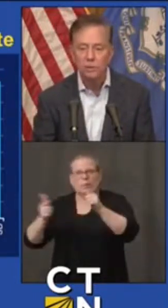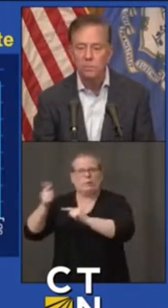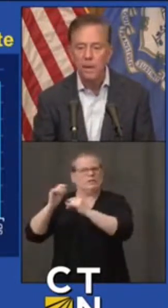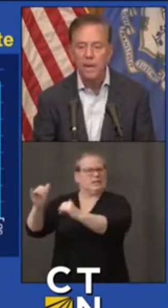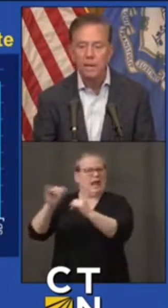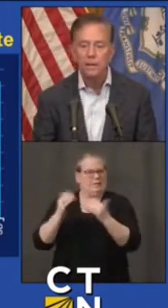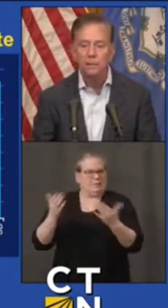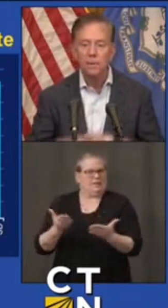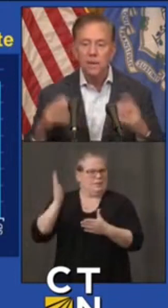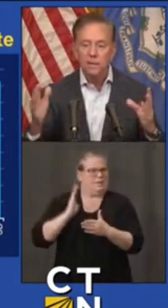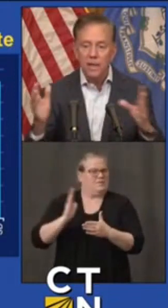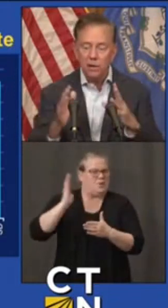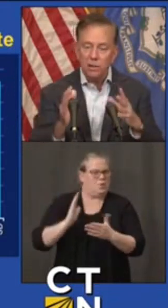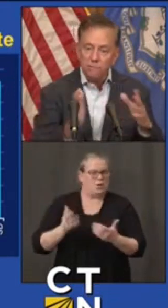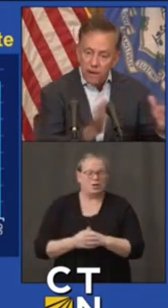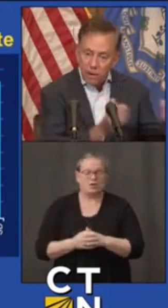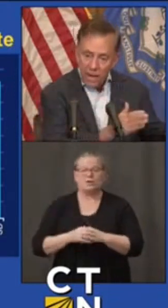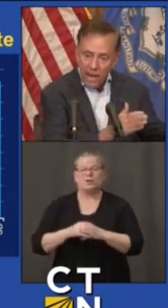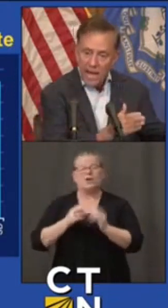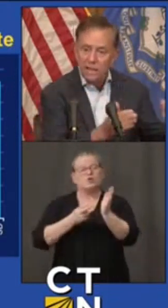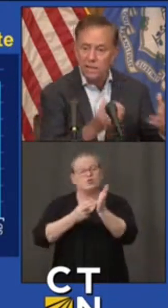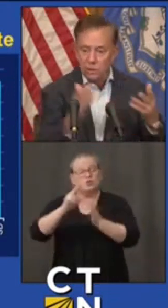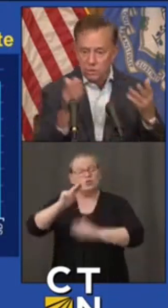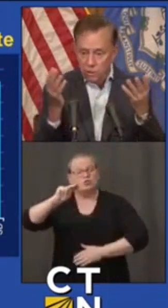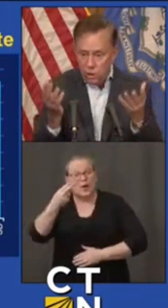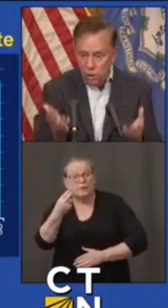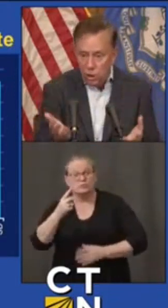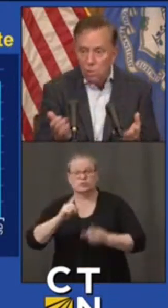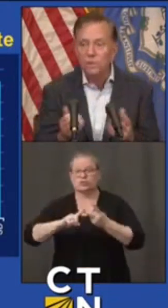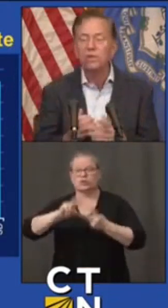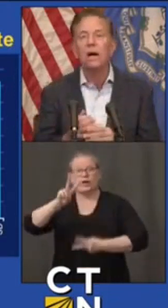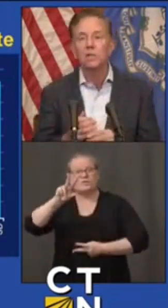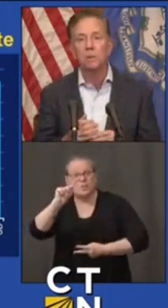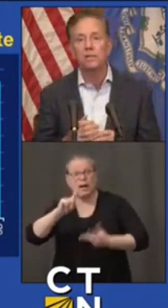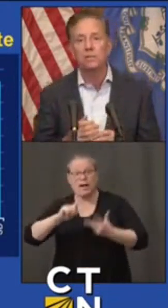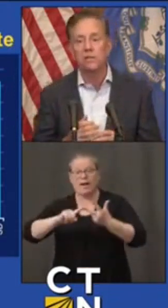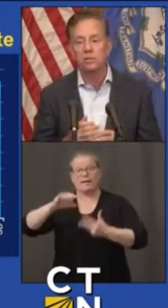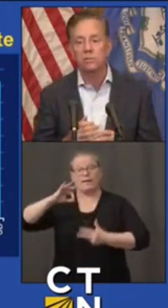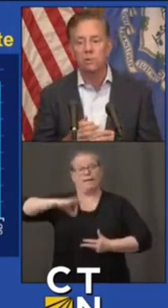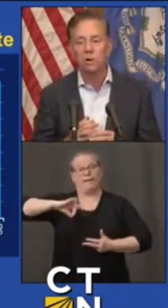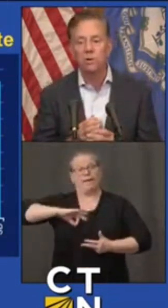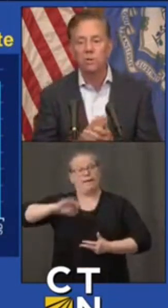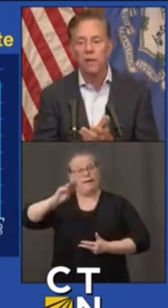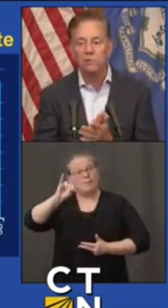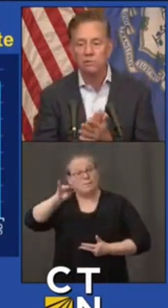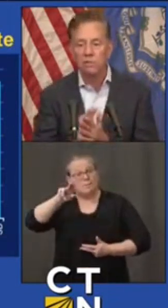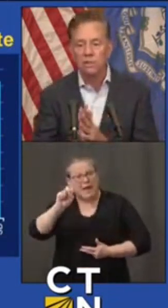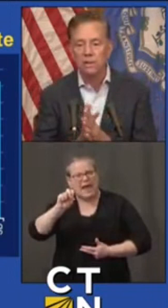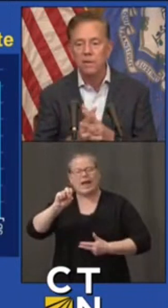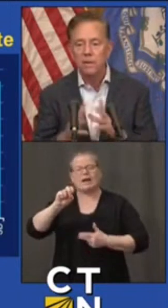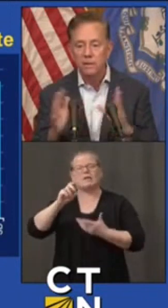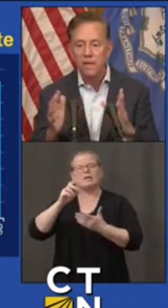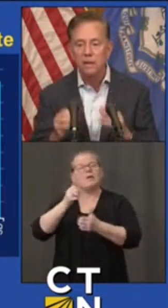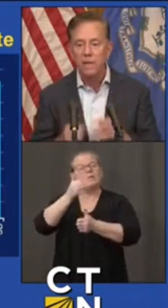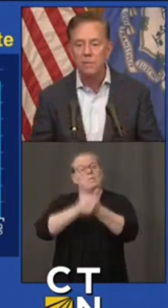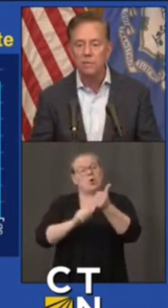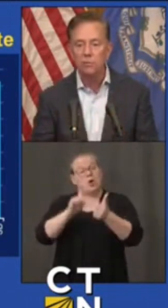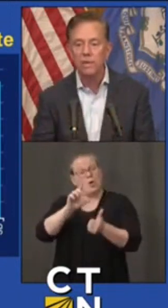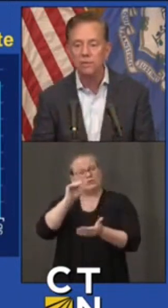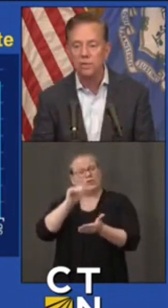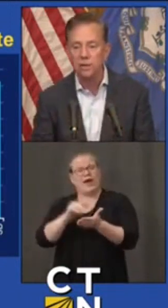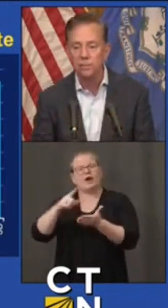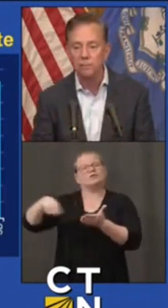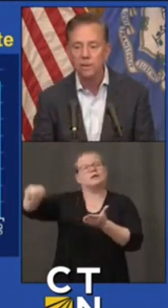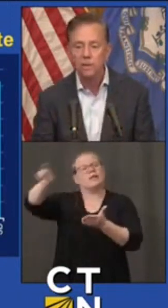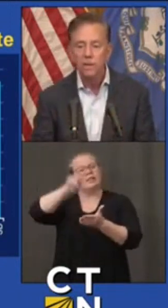Hampshire, Maine. They are at the very end in terms of the lowest hospitalization per 100,000. Think of them as a